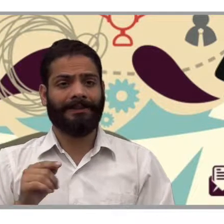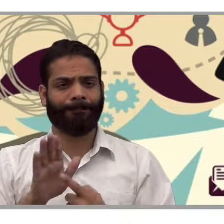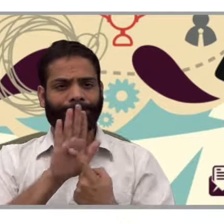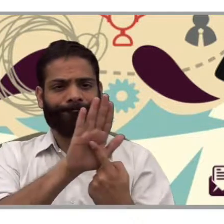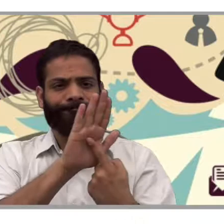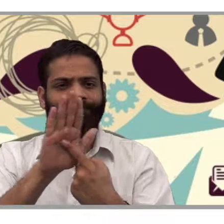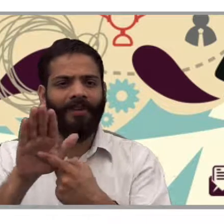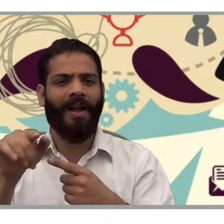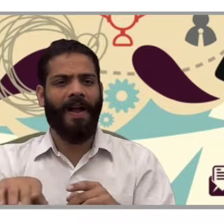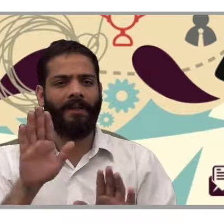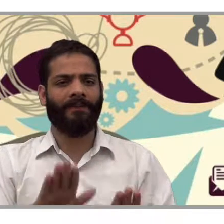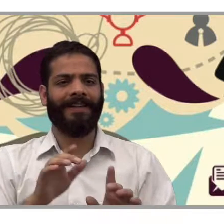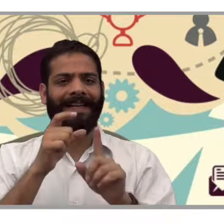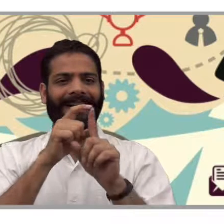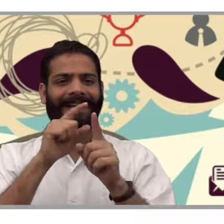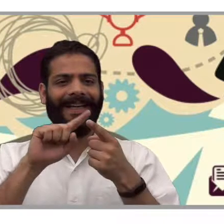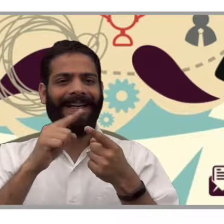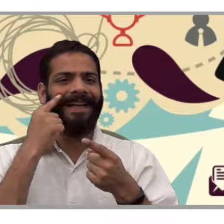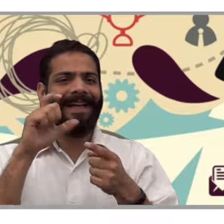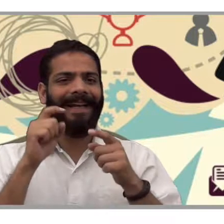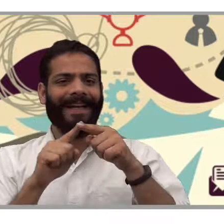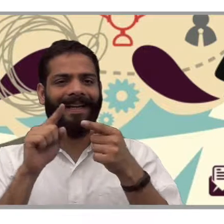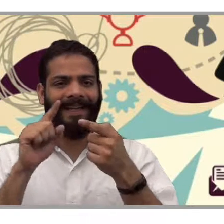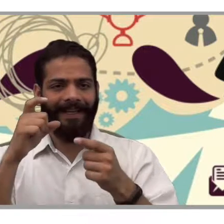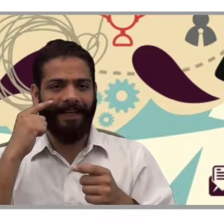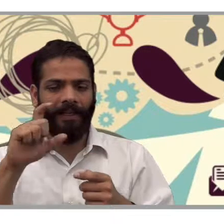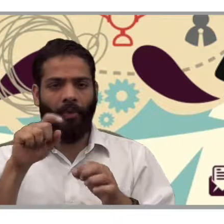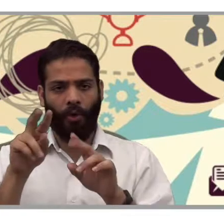well, apart from its referential reading.